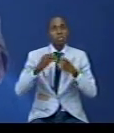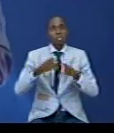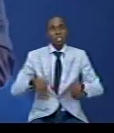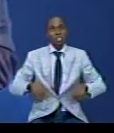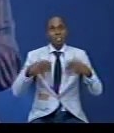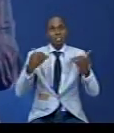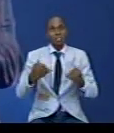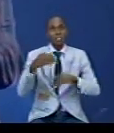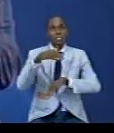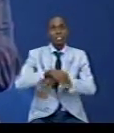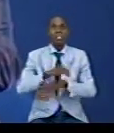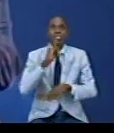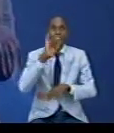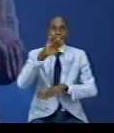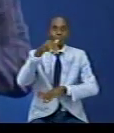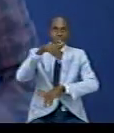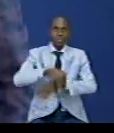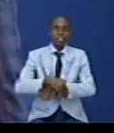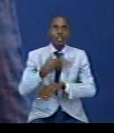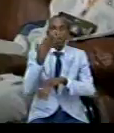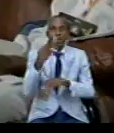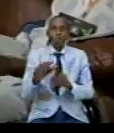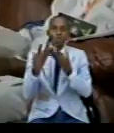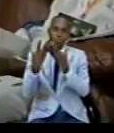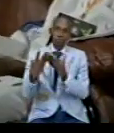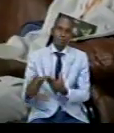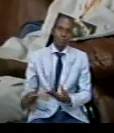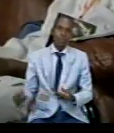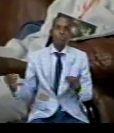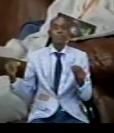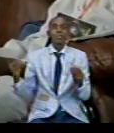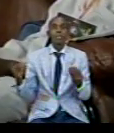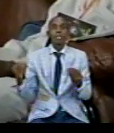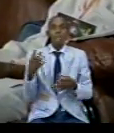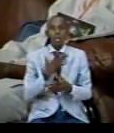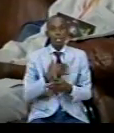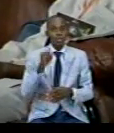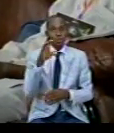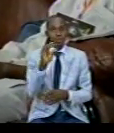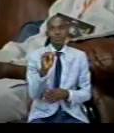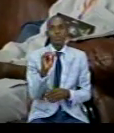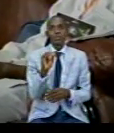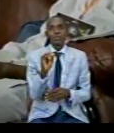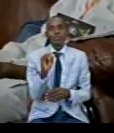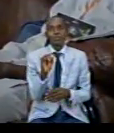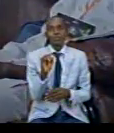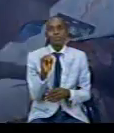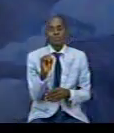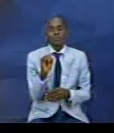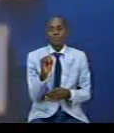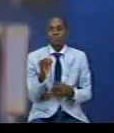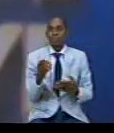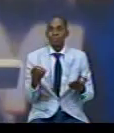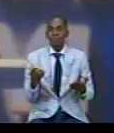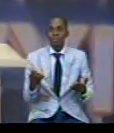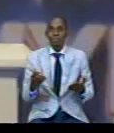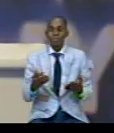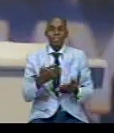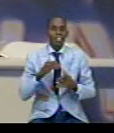tonight is your night of solution. And so, how mighty,